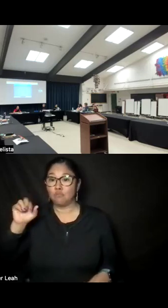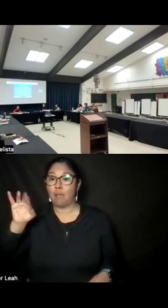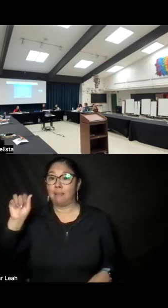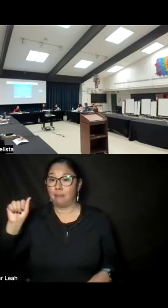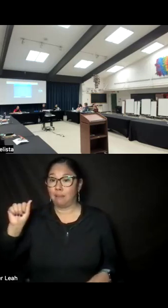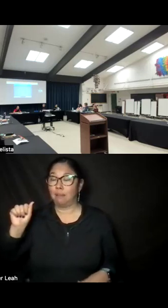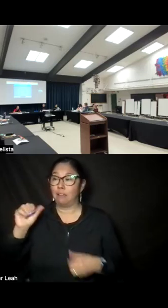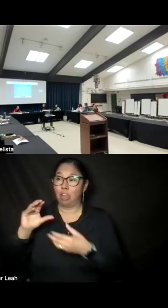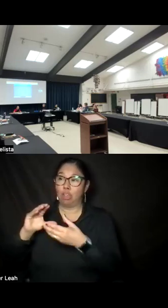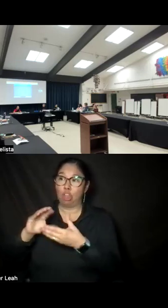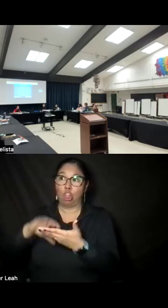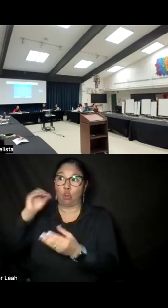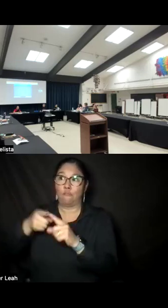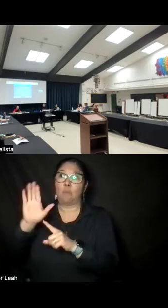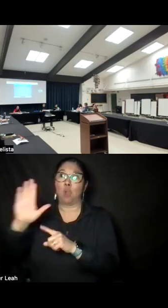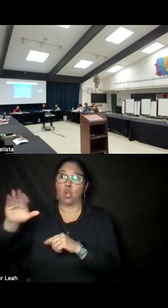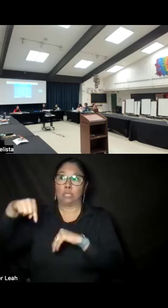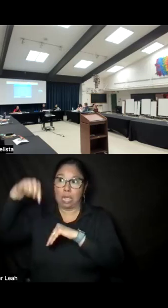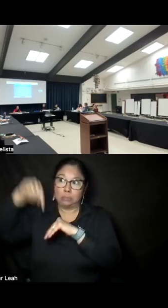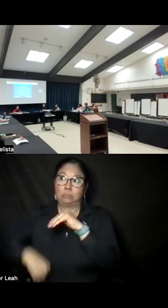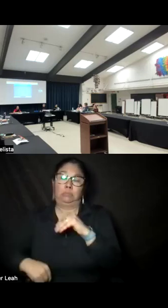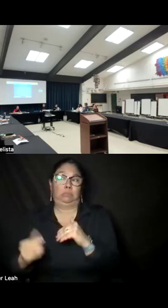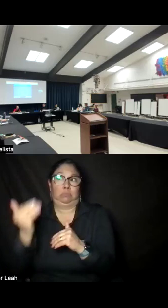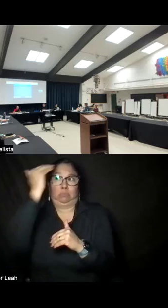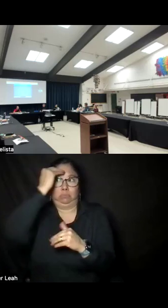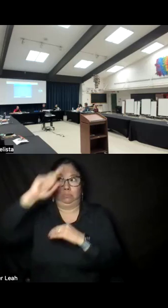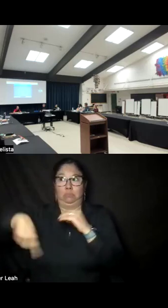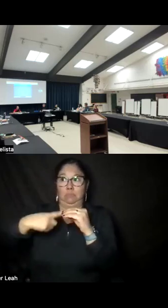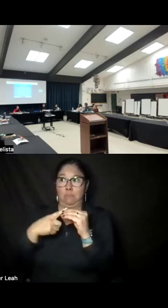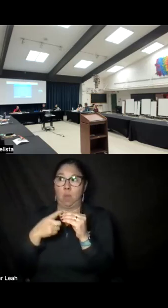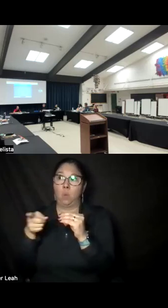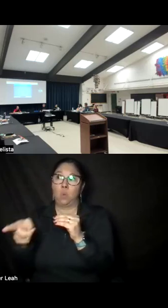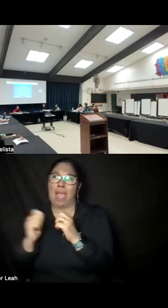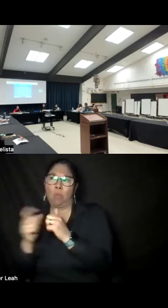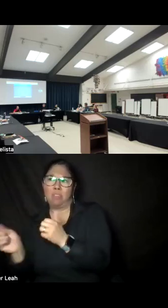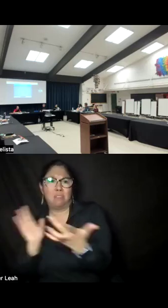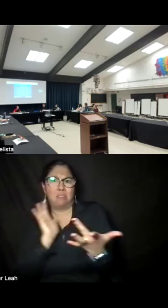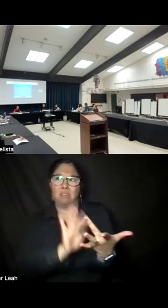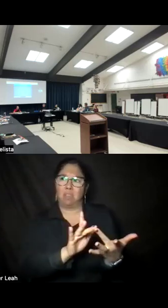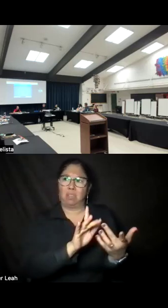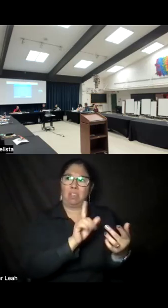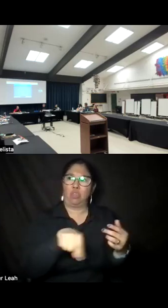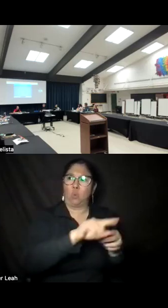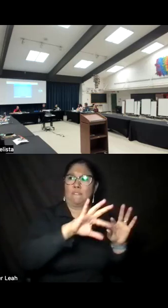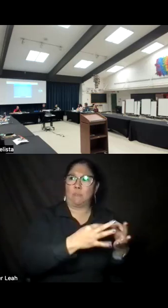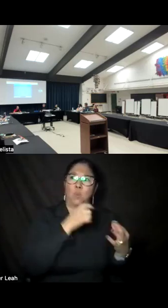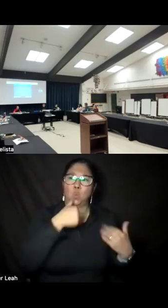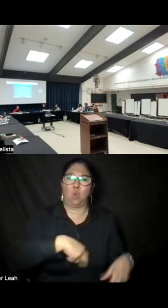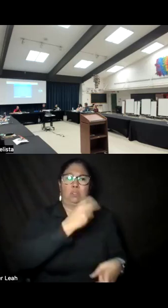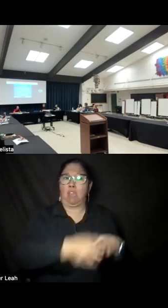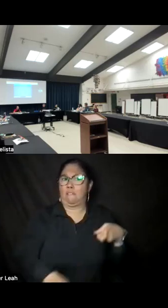her deep expertise in liaising with our hardest to reach families and hearing